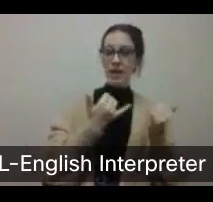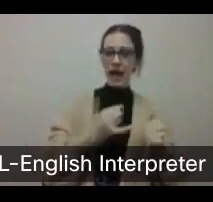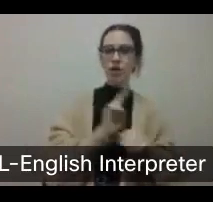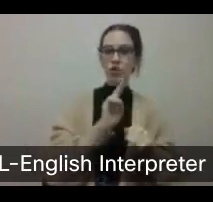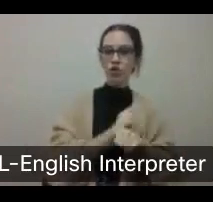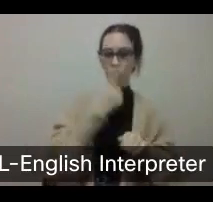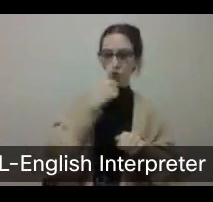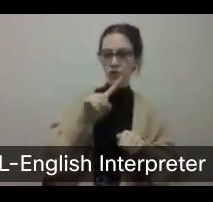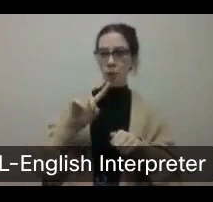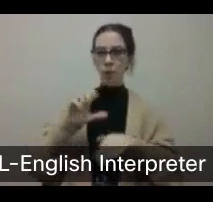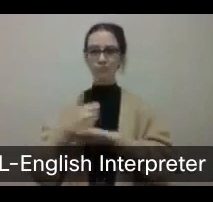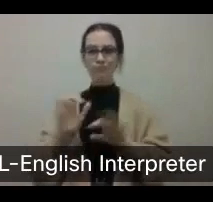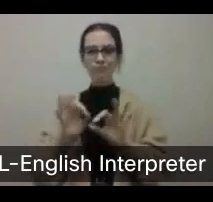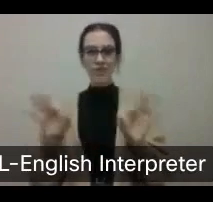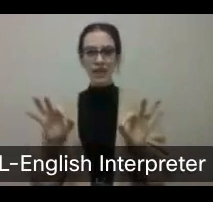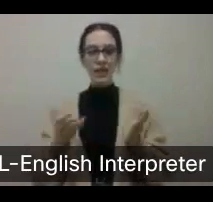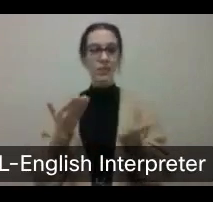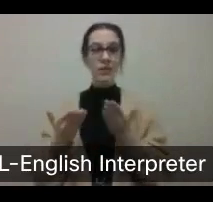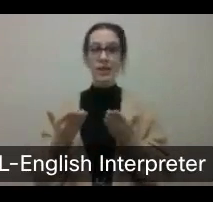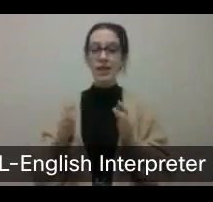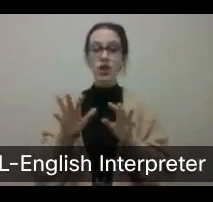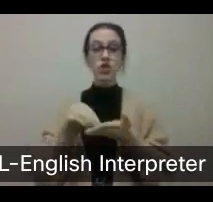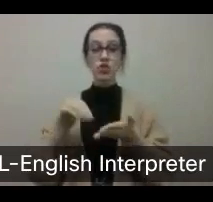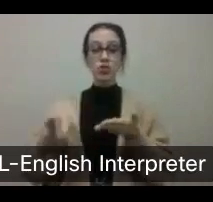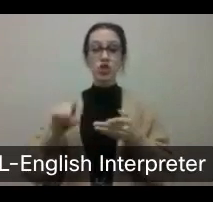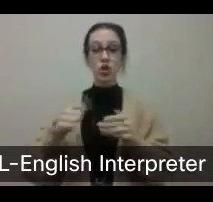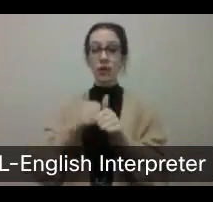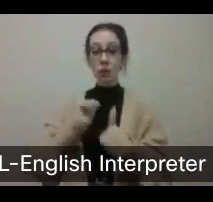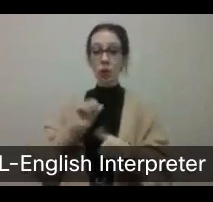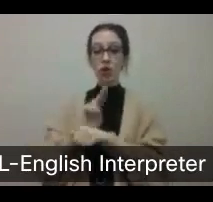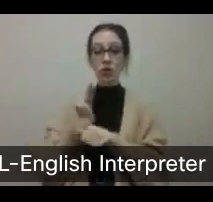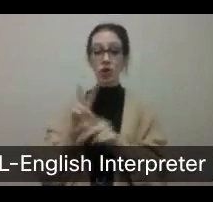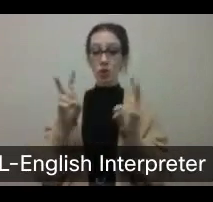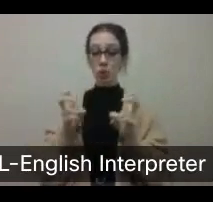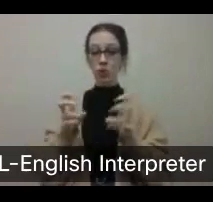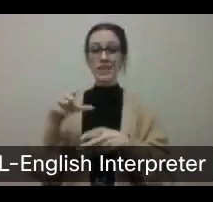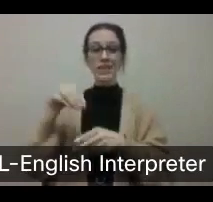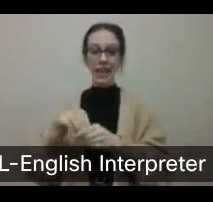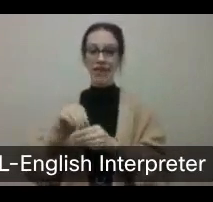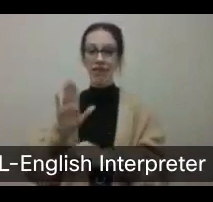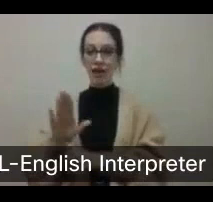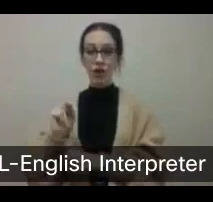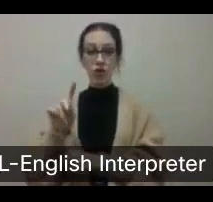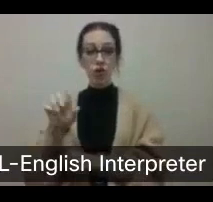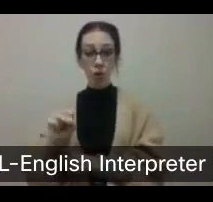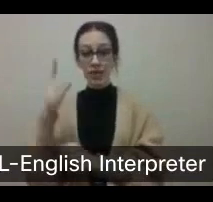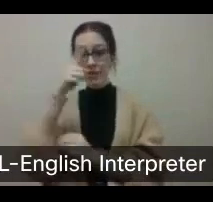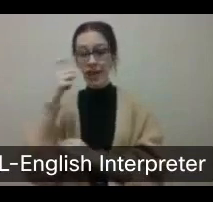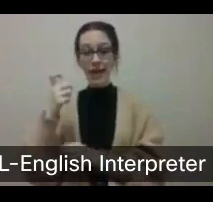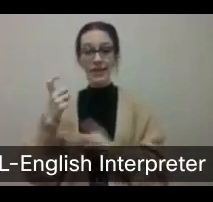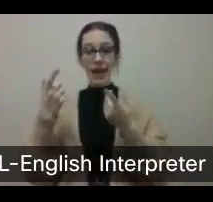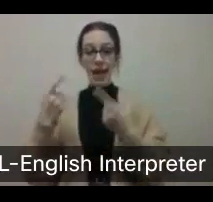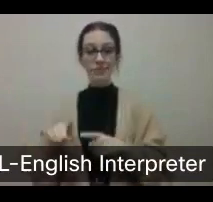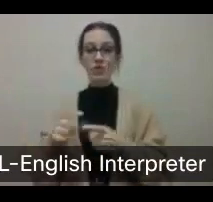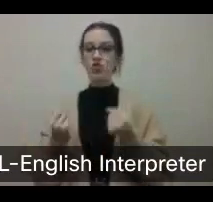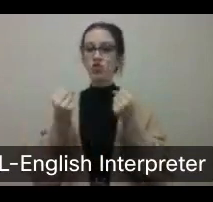something like, students should avoid using quotes in their notes because this results in too many quotes in their papers. Quotes should only make up 10%